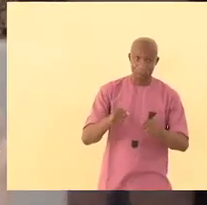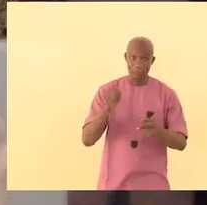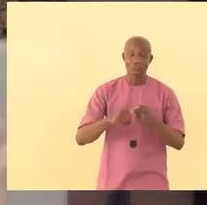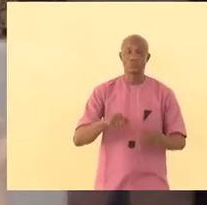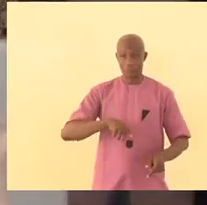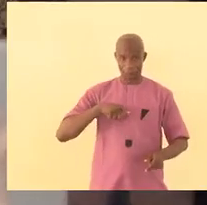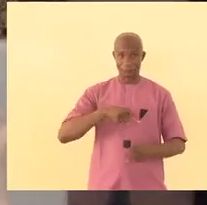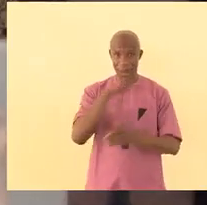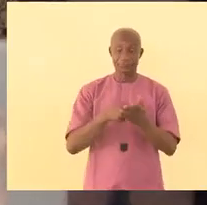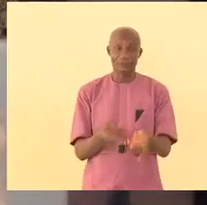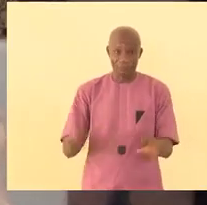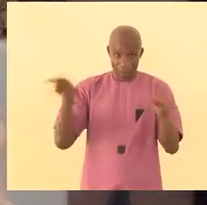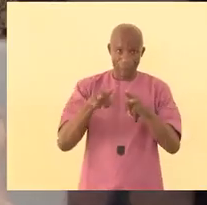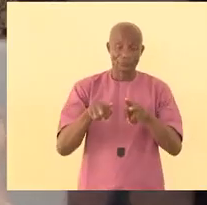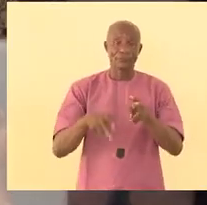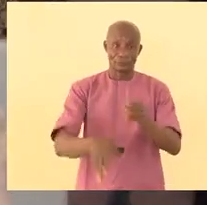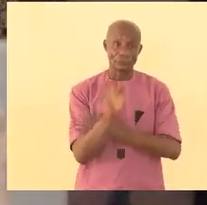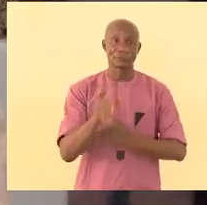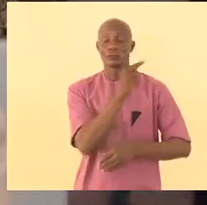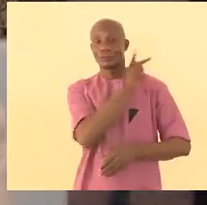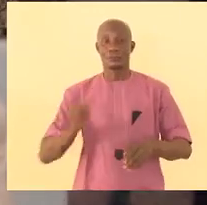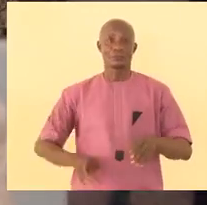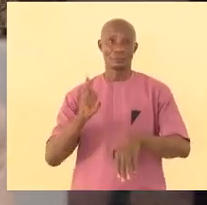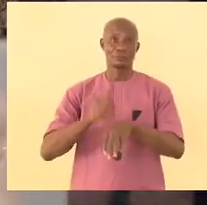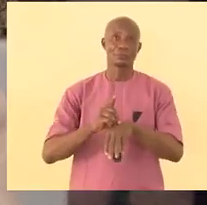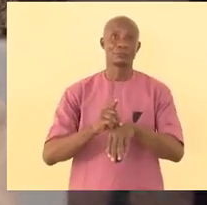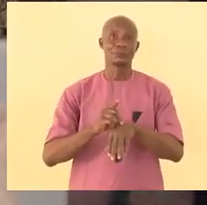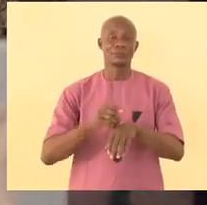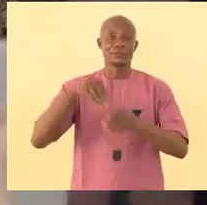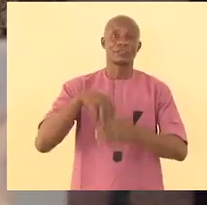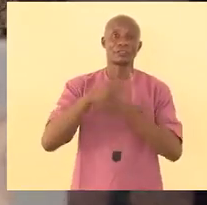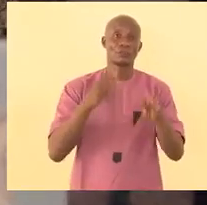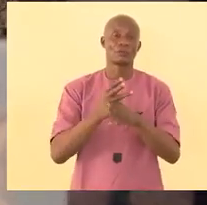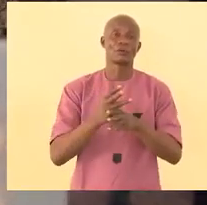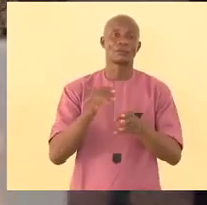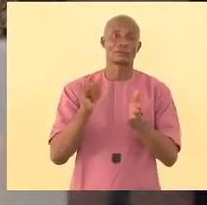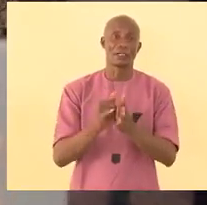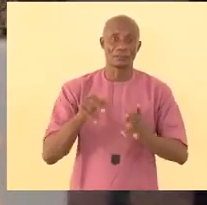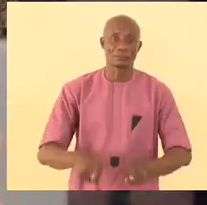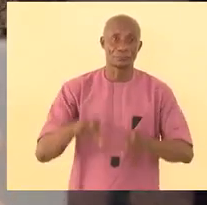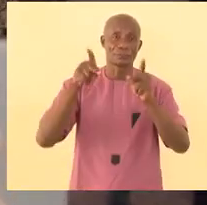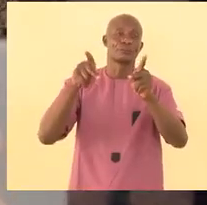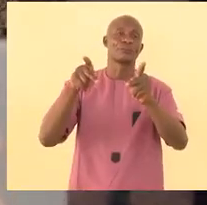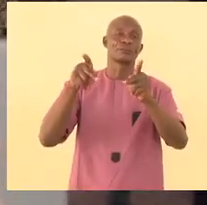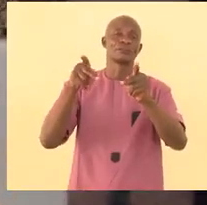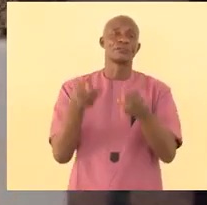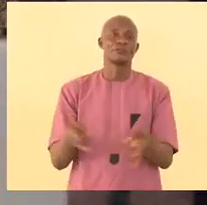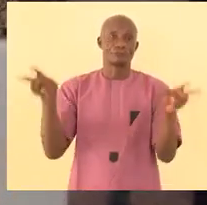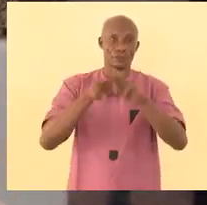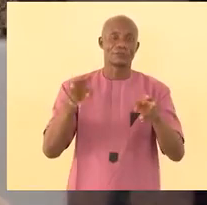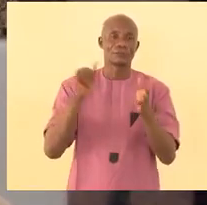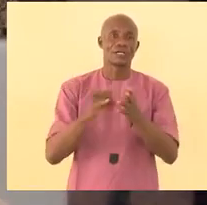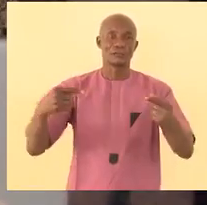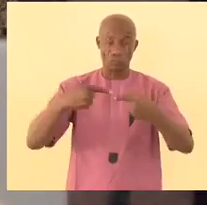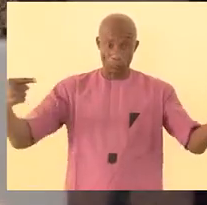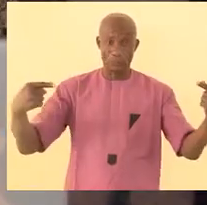to live these values of God's kingdom in a world that promotes values that are diametrically opposed to the